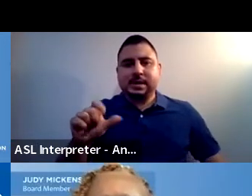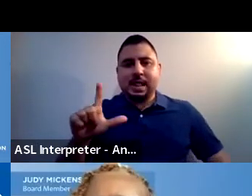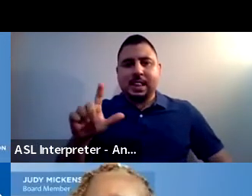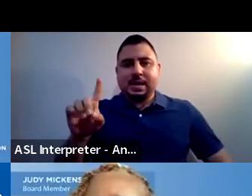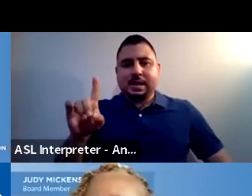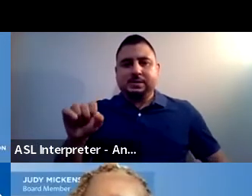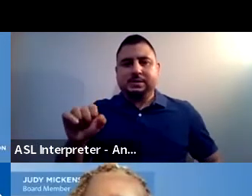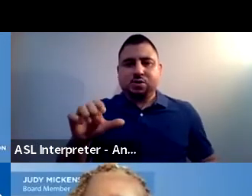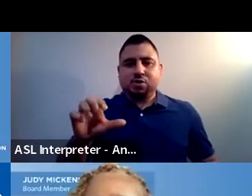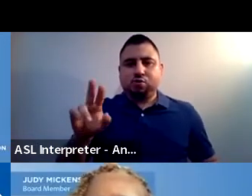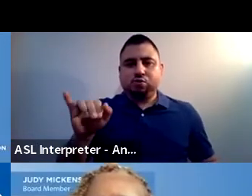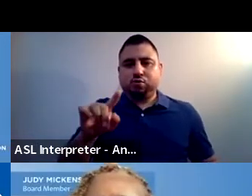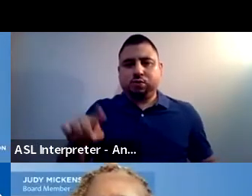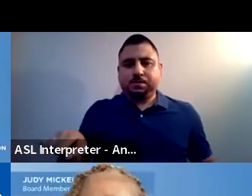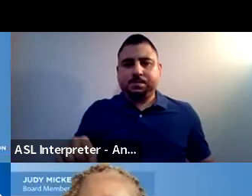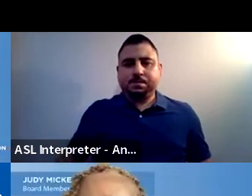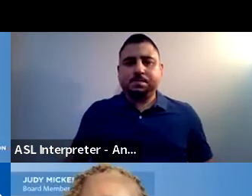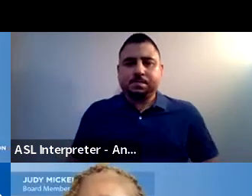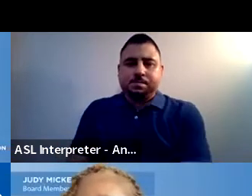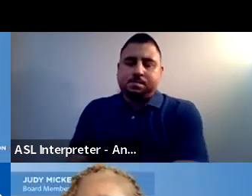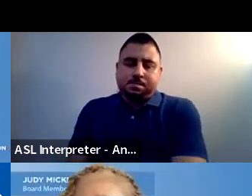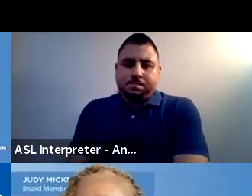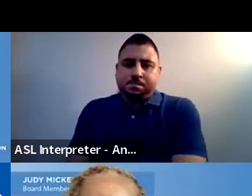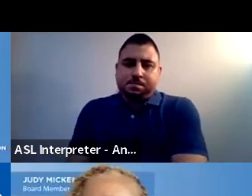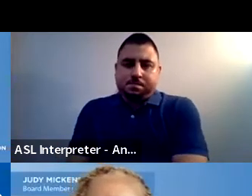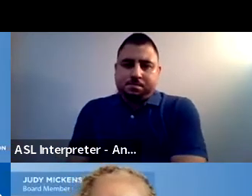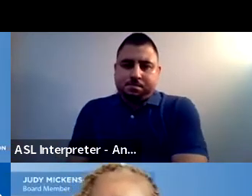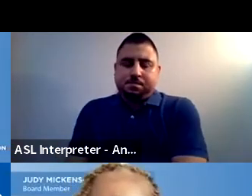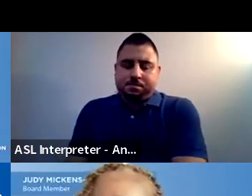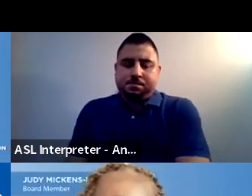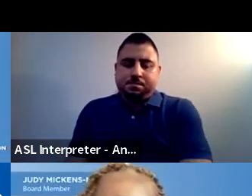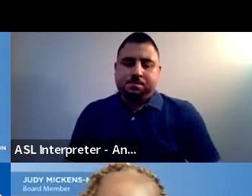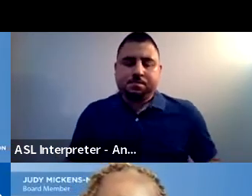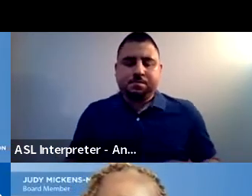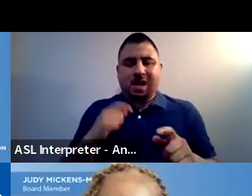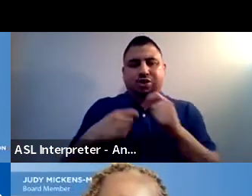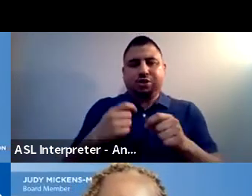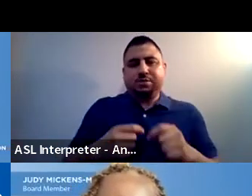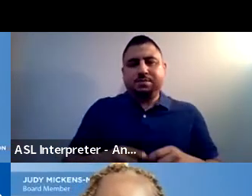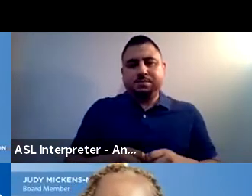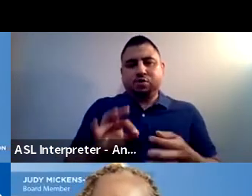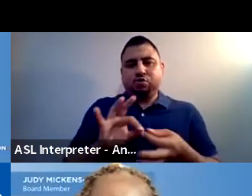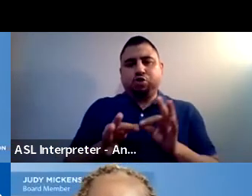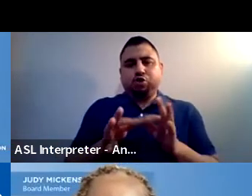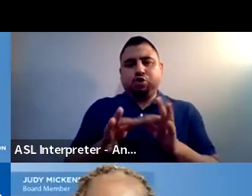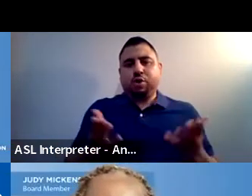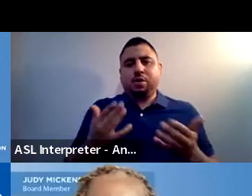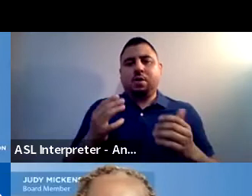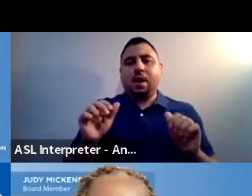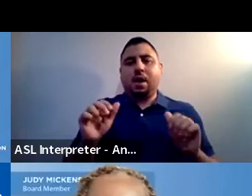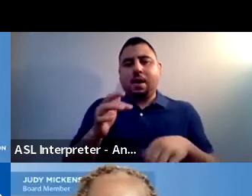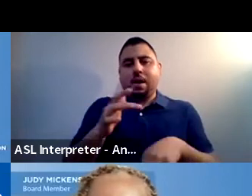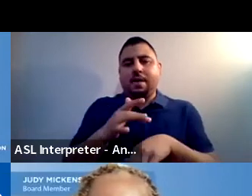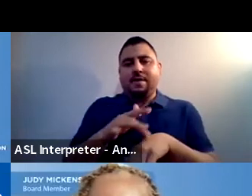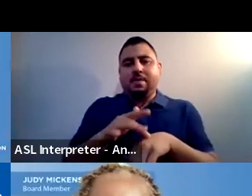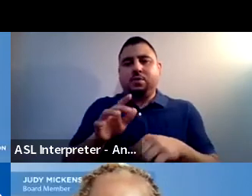Vamos a hablar acerca del cambio de Langley Park McCormick a la Cherokee Lane. Yo seré su intérprete y le voy a pedir que por favor hable en